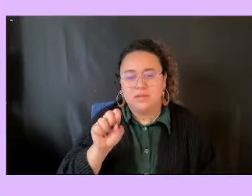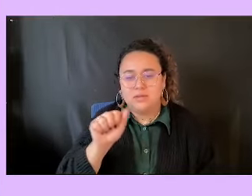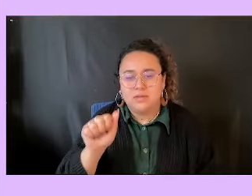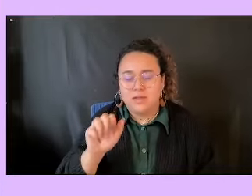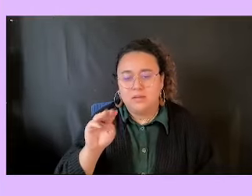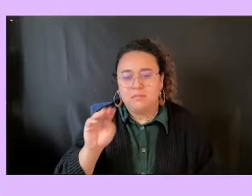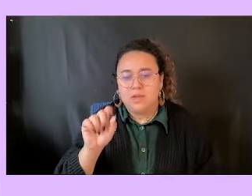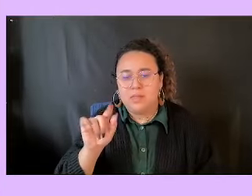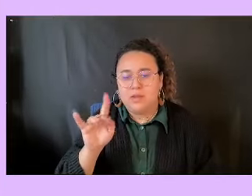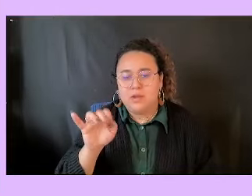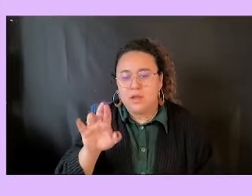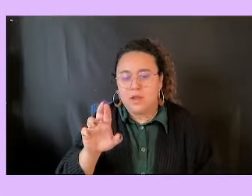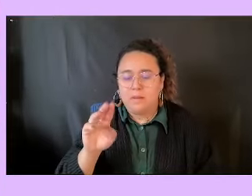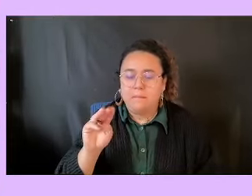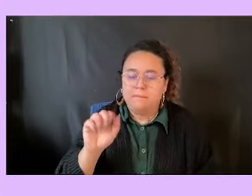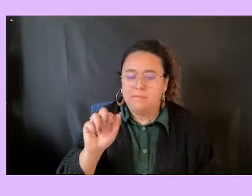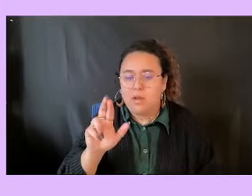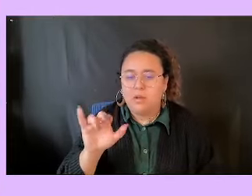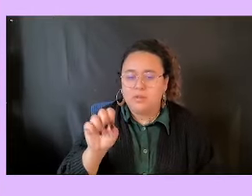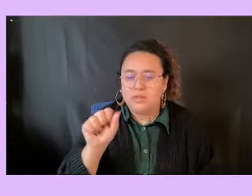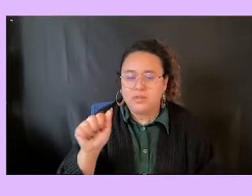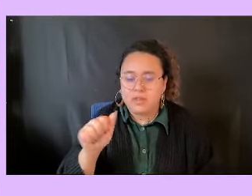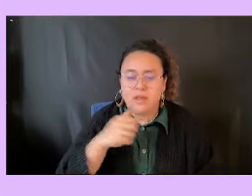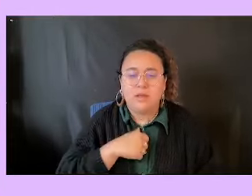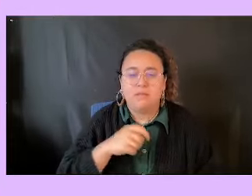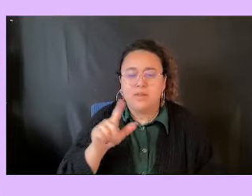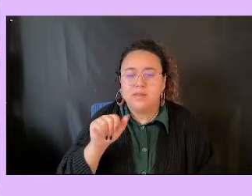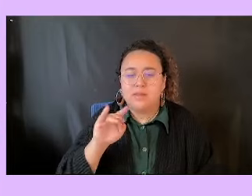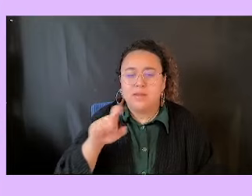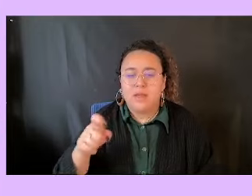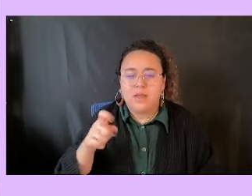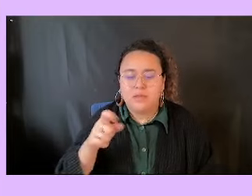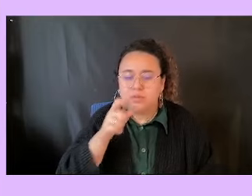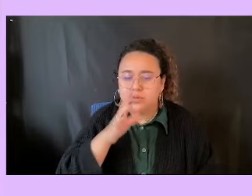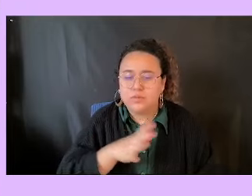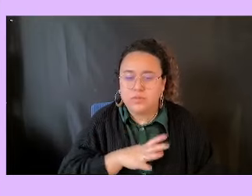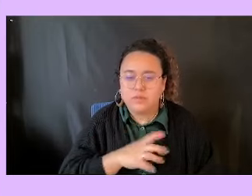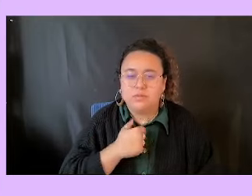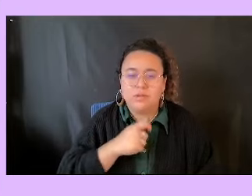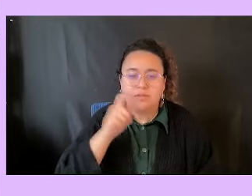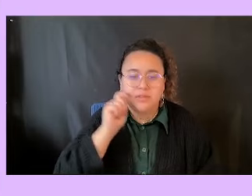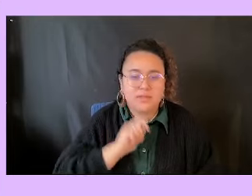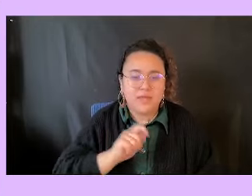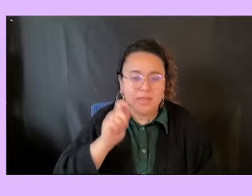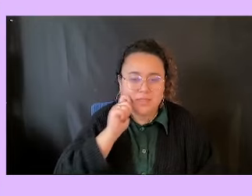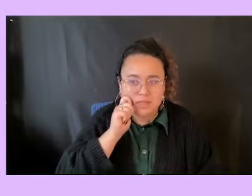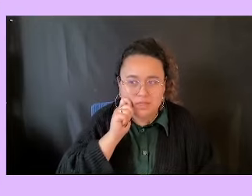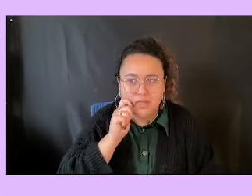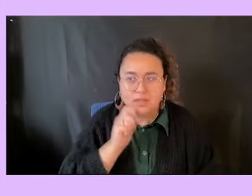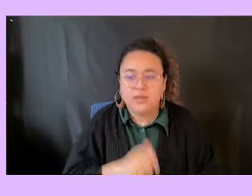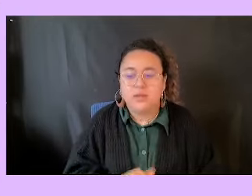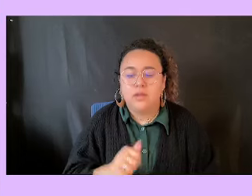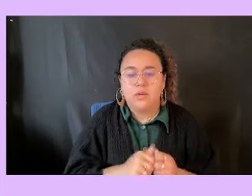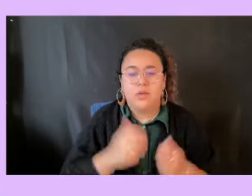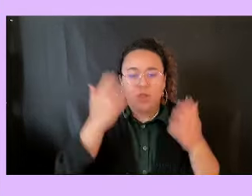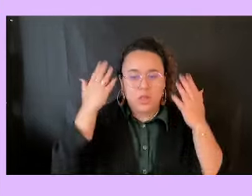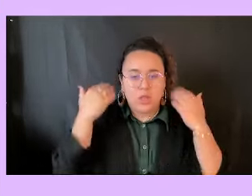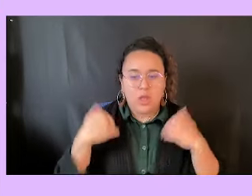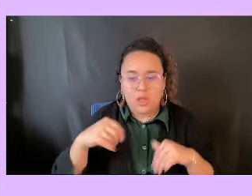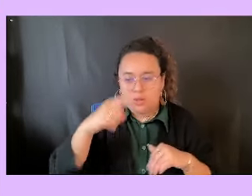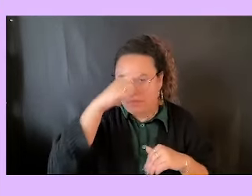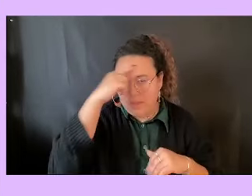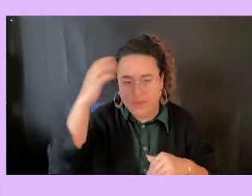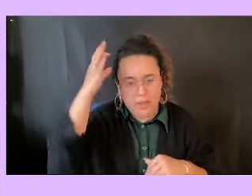Marissa. I am a Latinx woman. I am tan-skinned, with long black hair and a